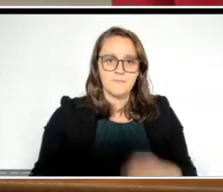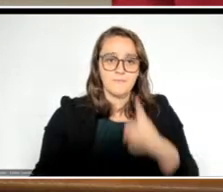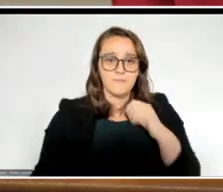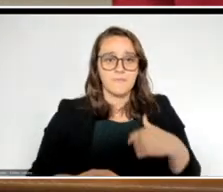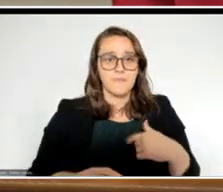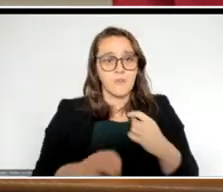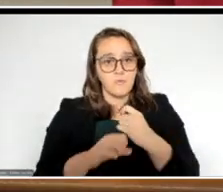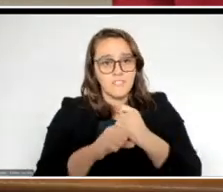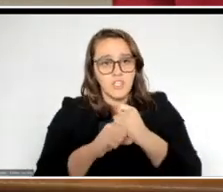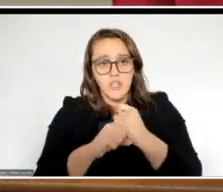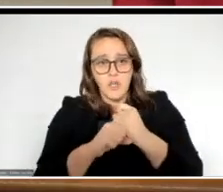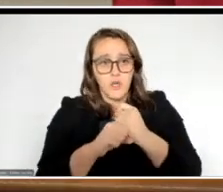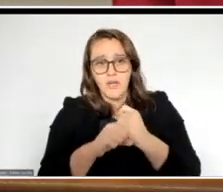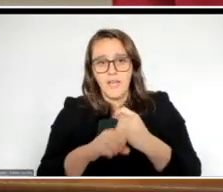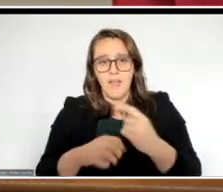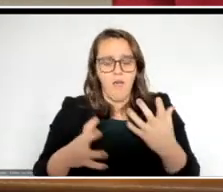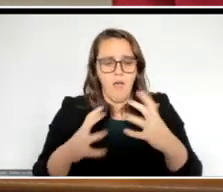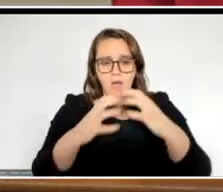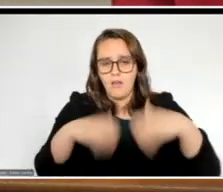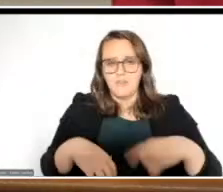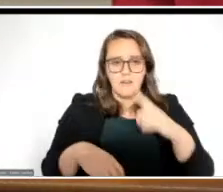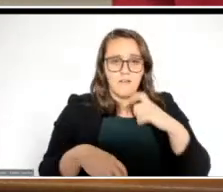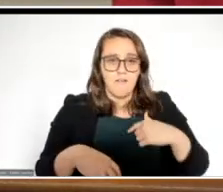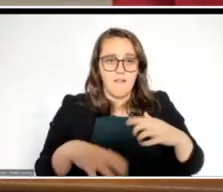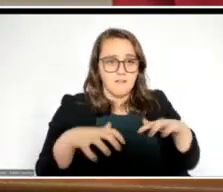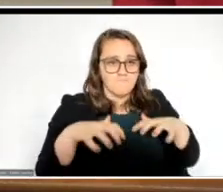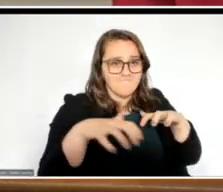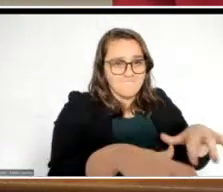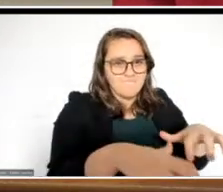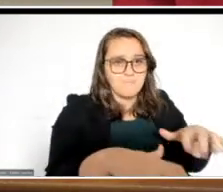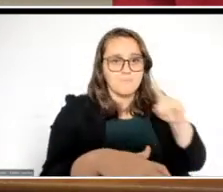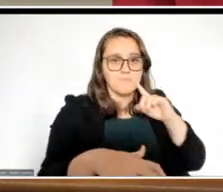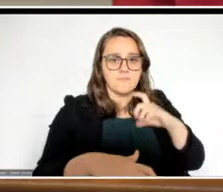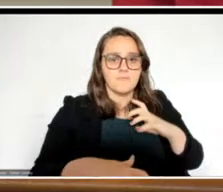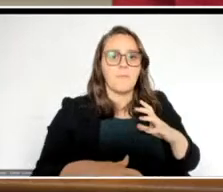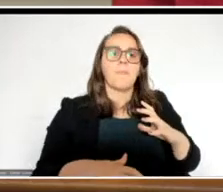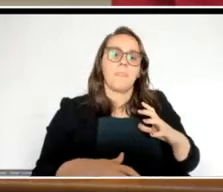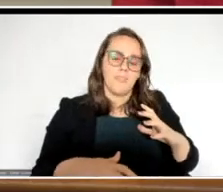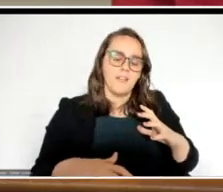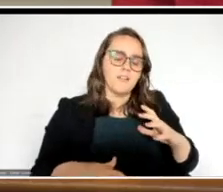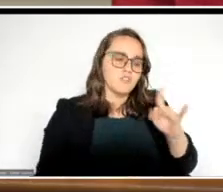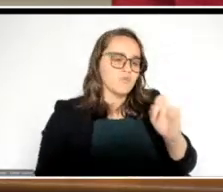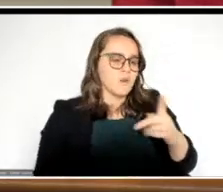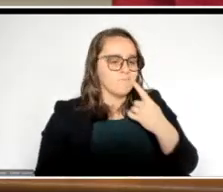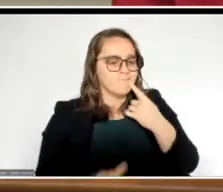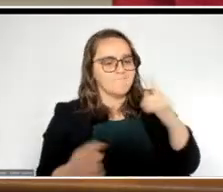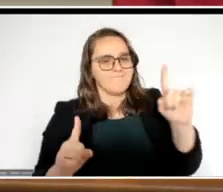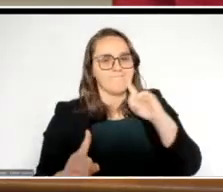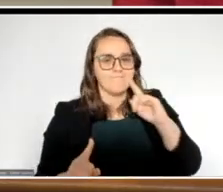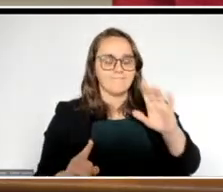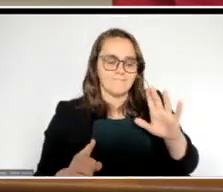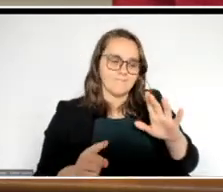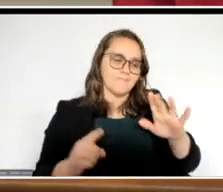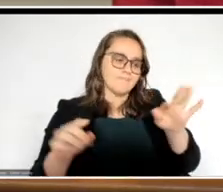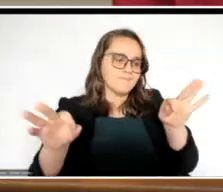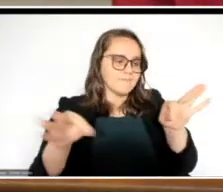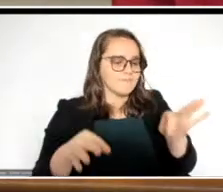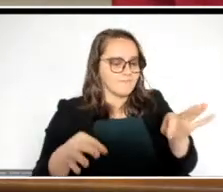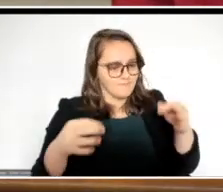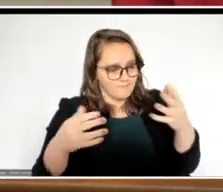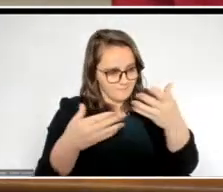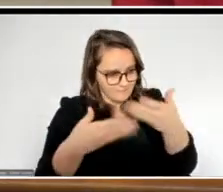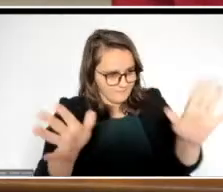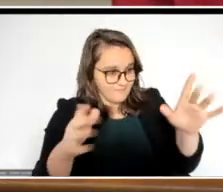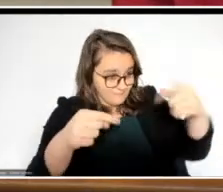tide turned against the insurrection, President Trump finally gave his painfully belated instruction at 4:17 p.m. So